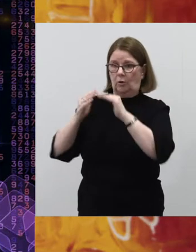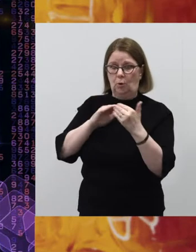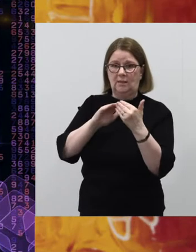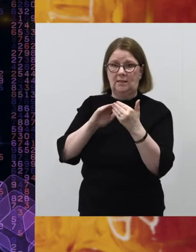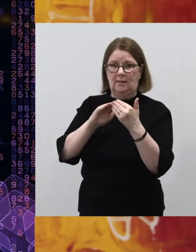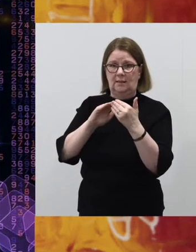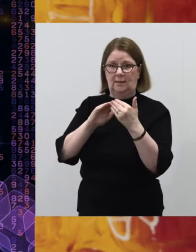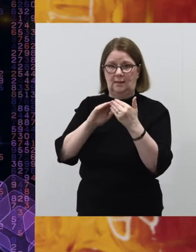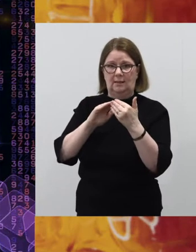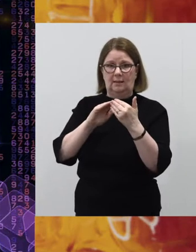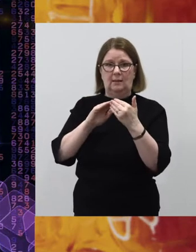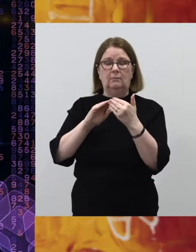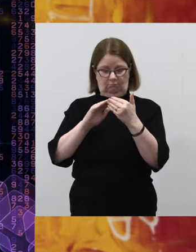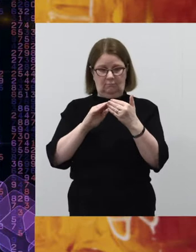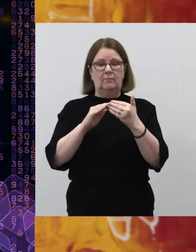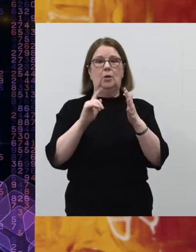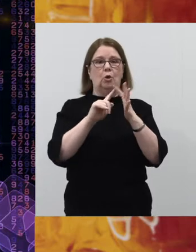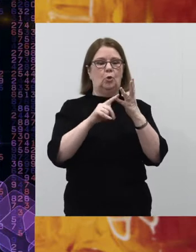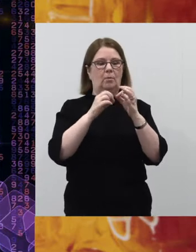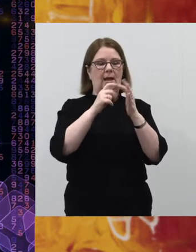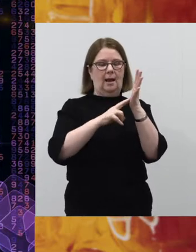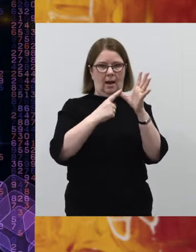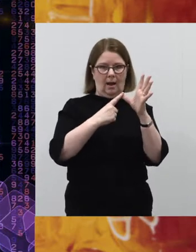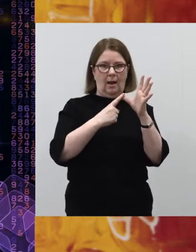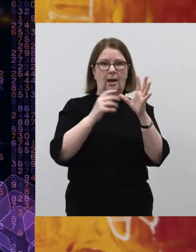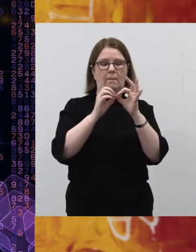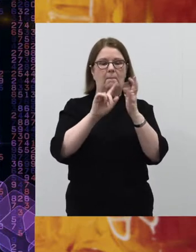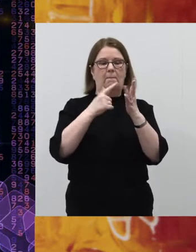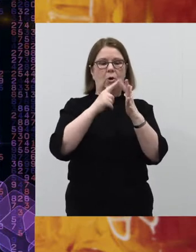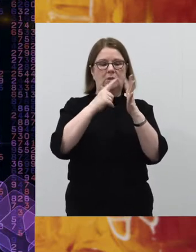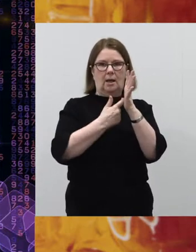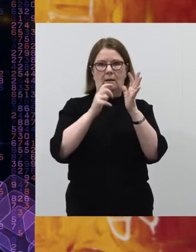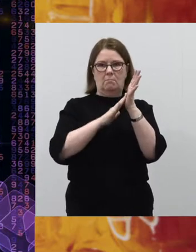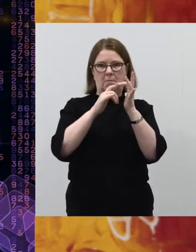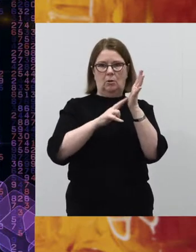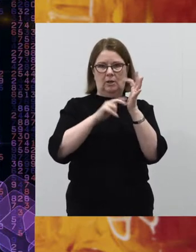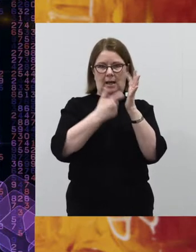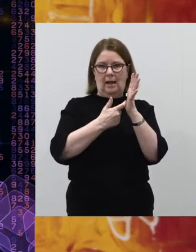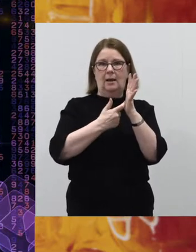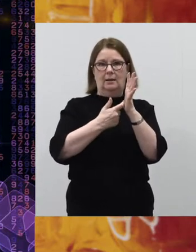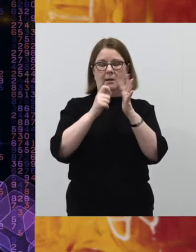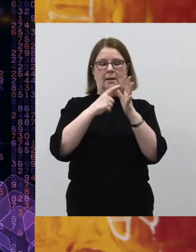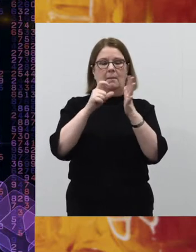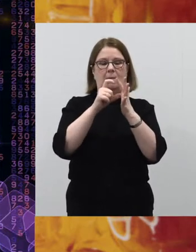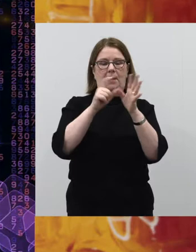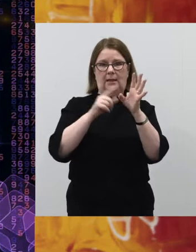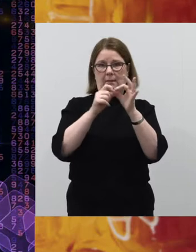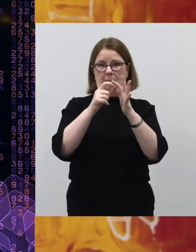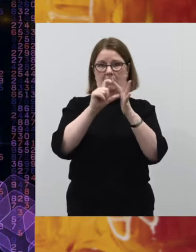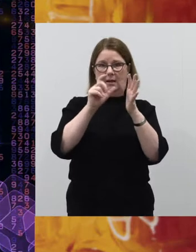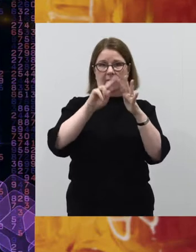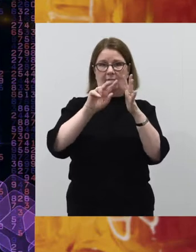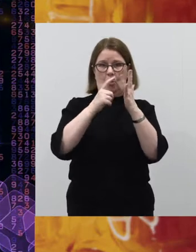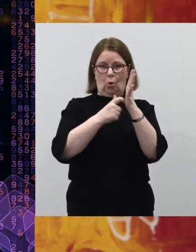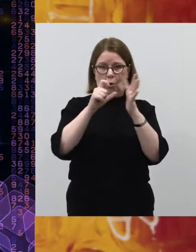and fosters adaptive responses to stress by reducing cortisol levels, which are one of the markers indicating levels